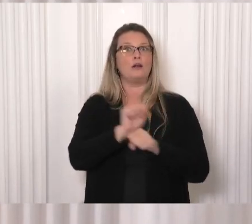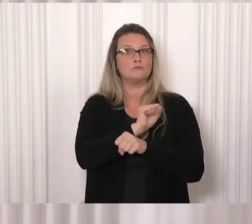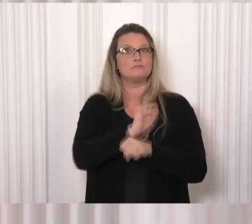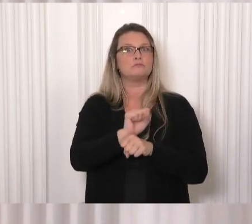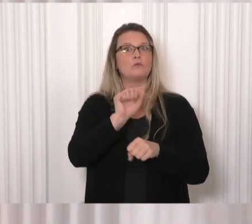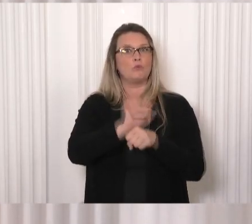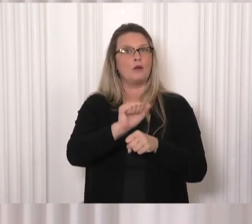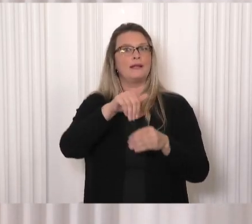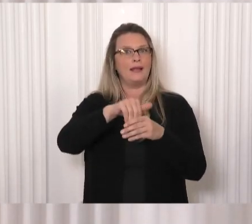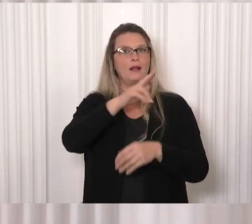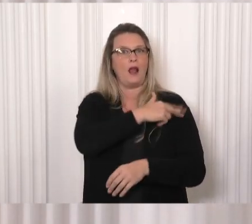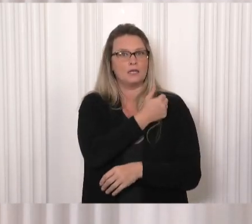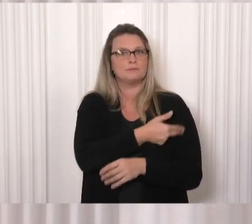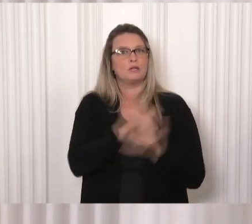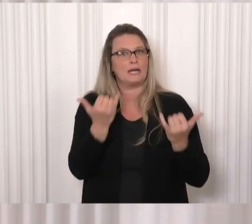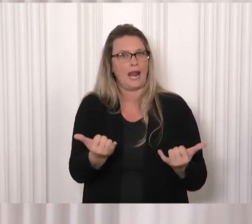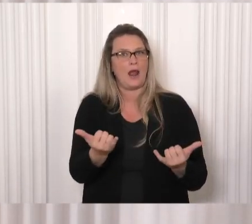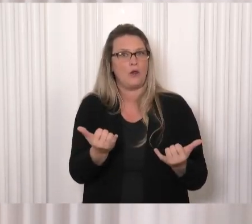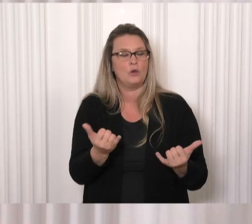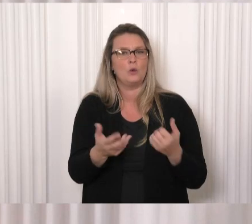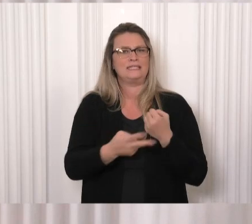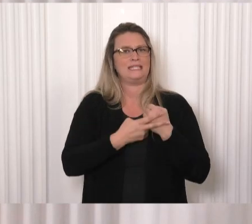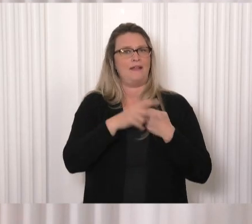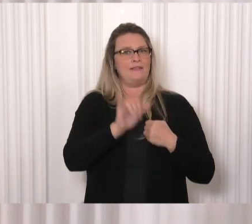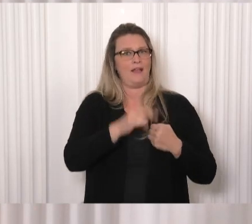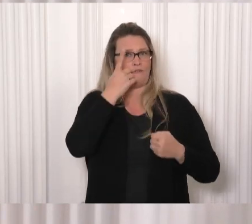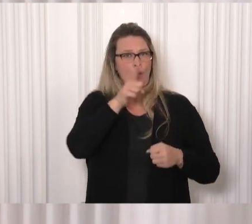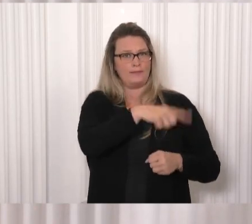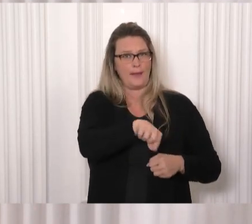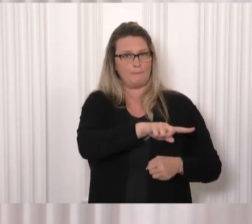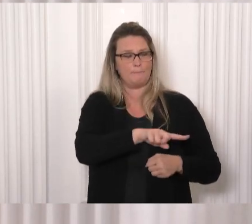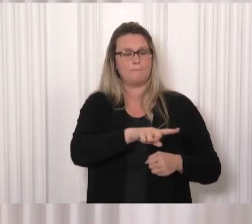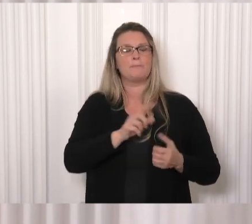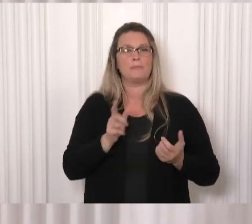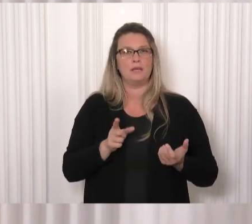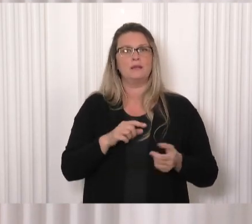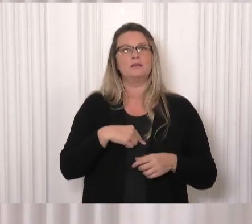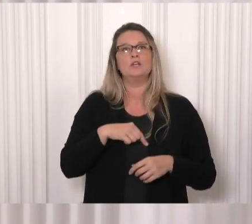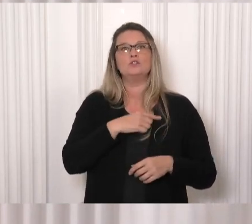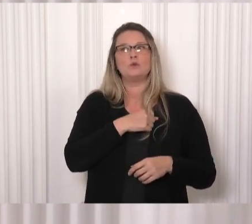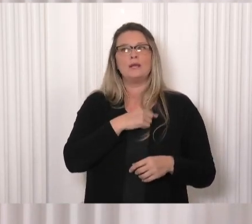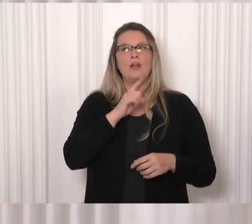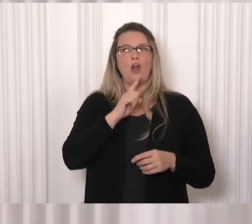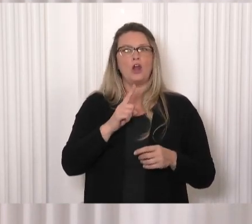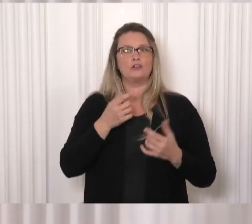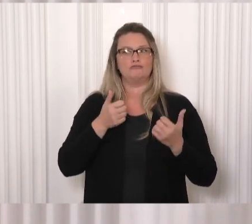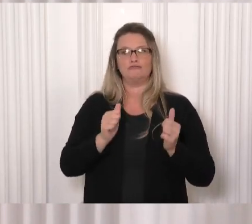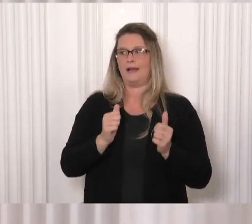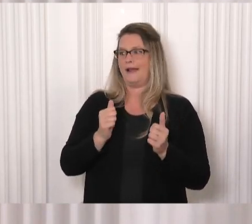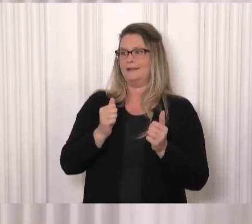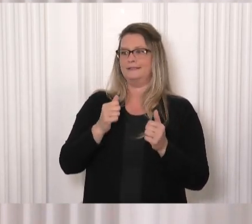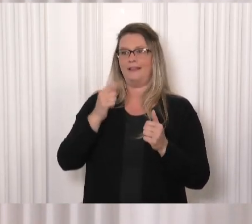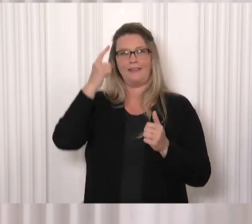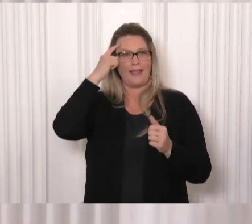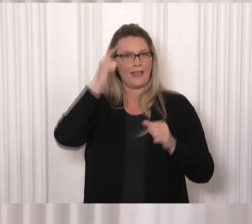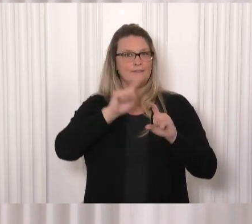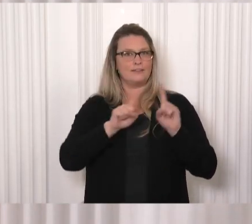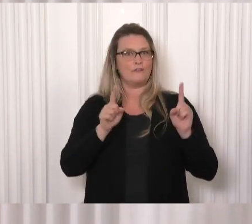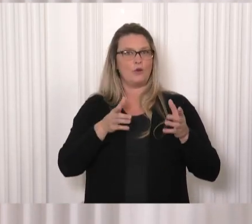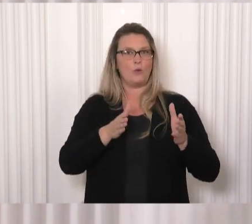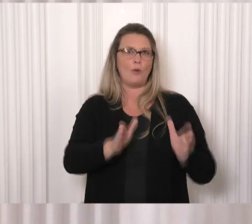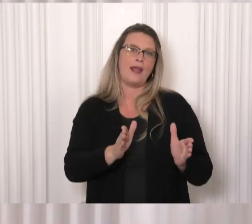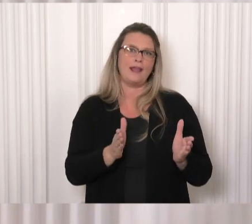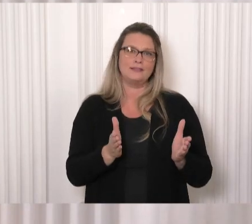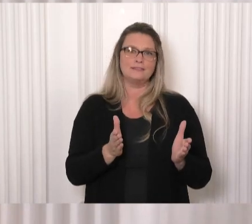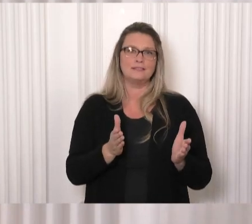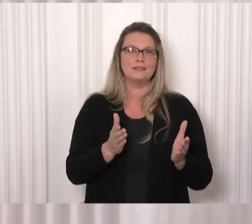combinations of things is important. As a workforce potential accelerant, you know, people across the country have talked about what's